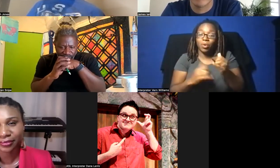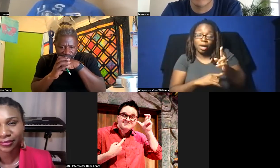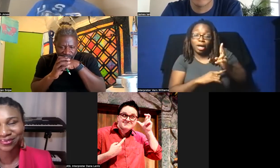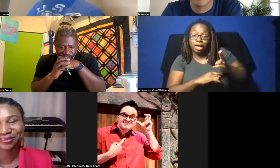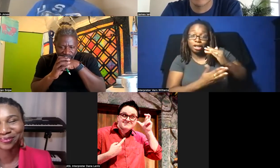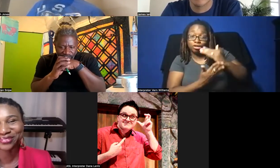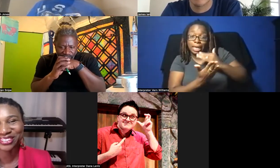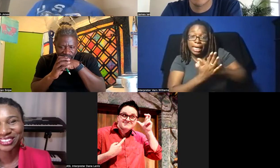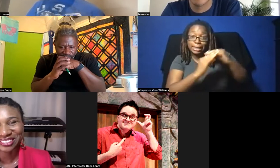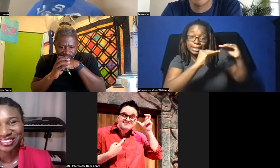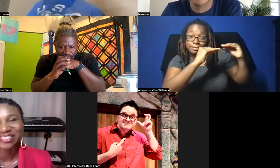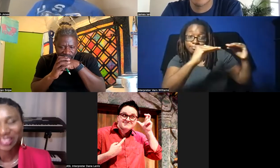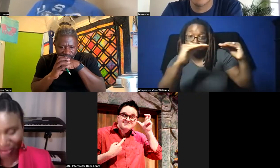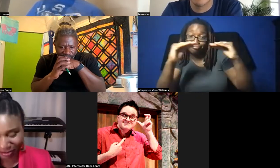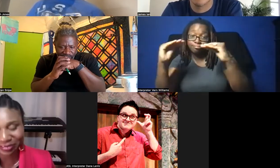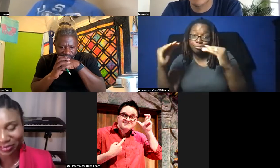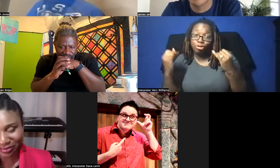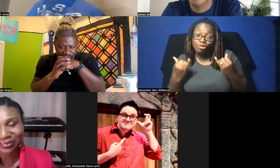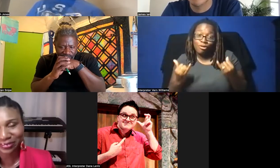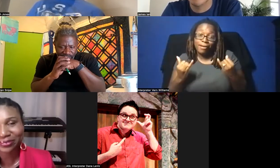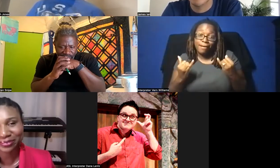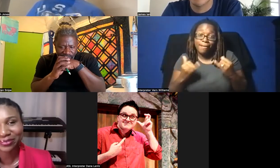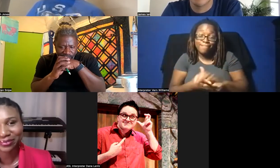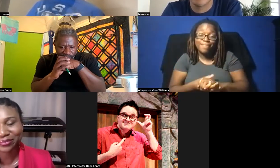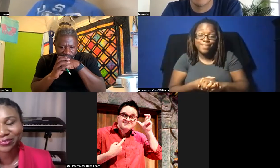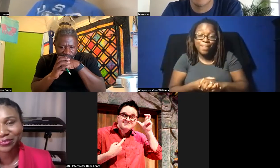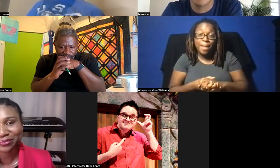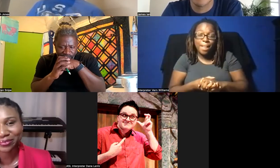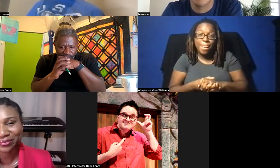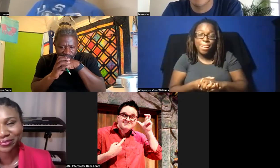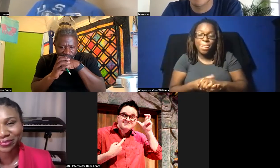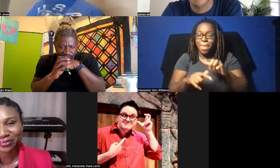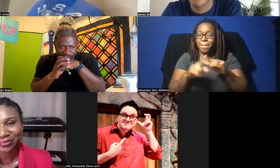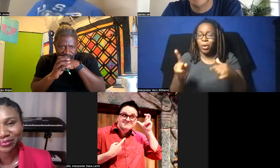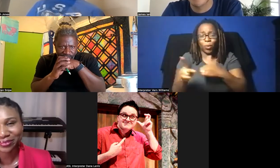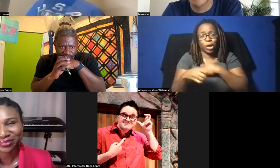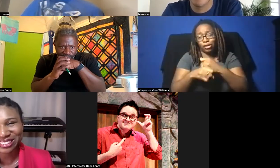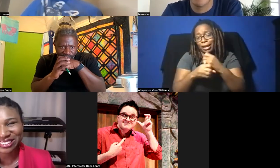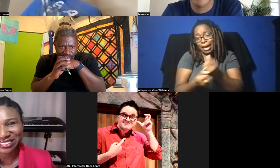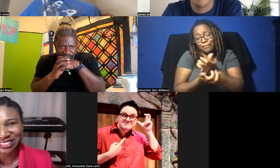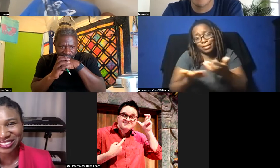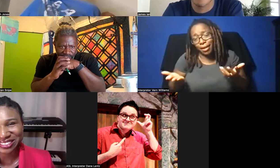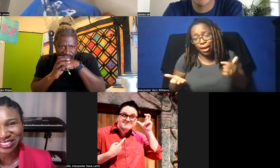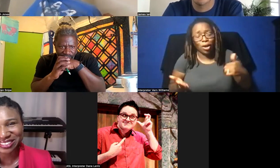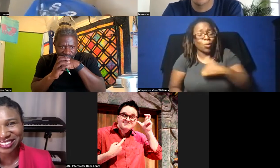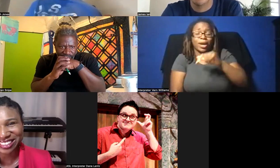now when it comes to it. But I mean, we created everything. We the alpha, but